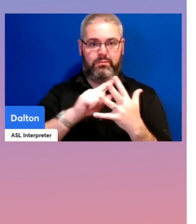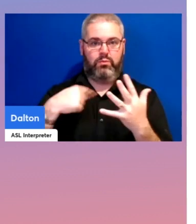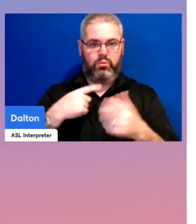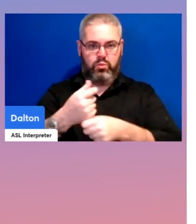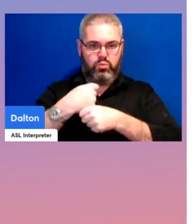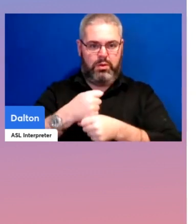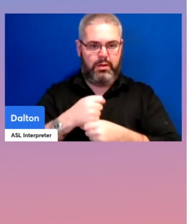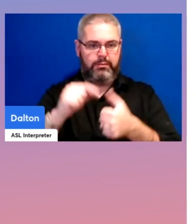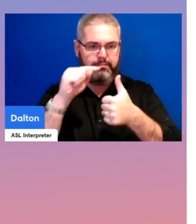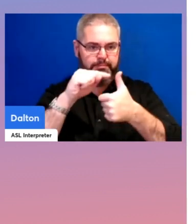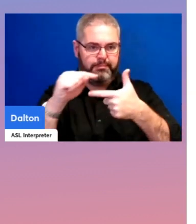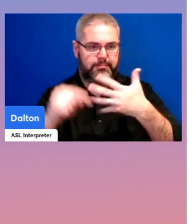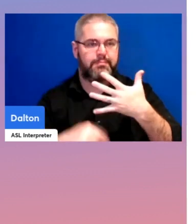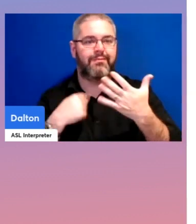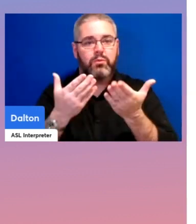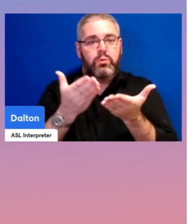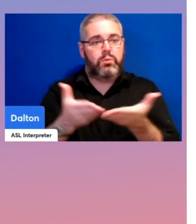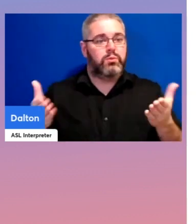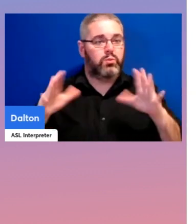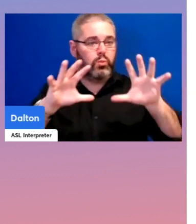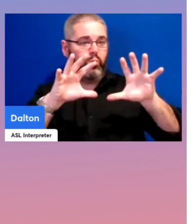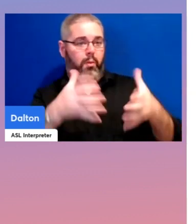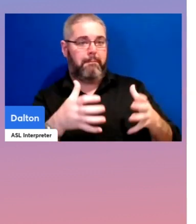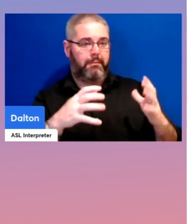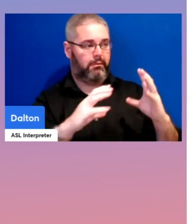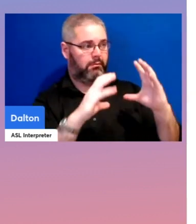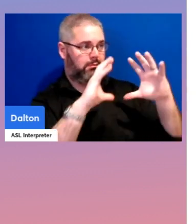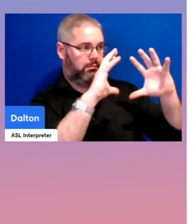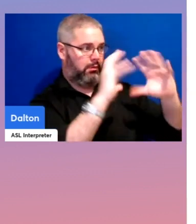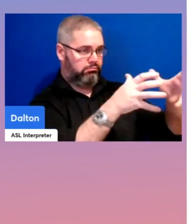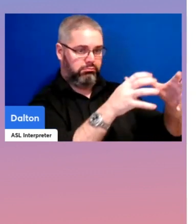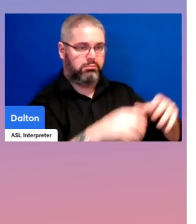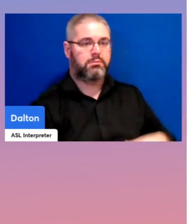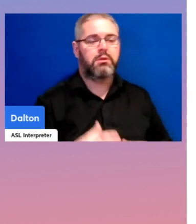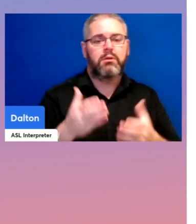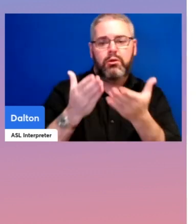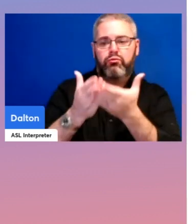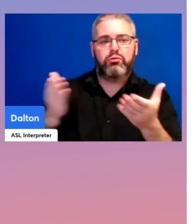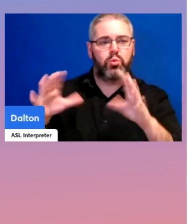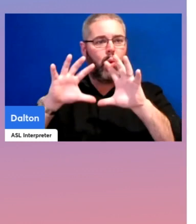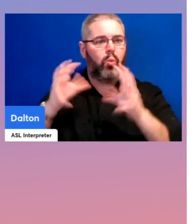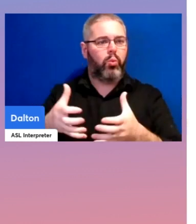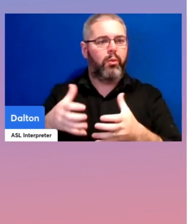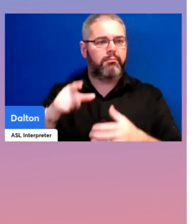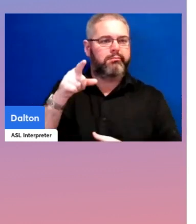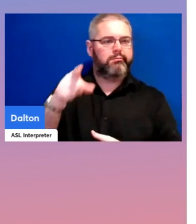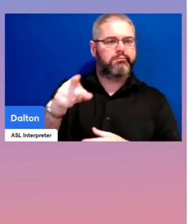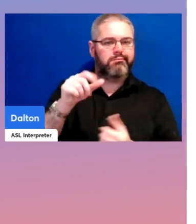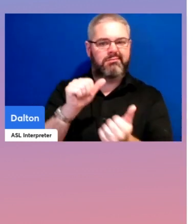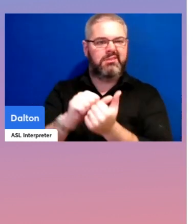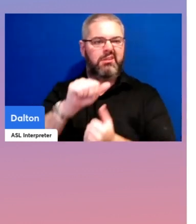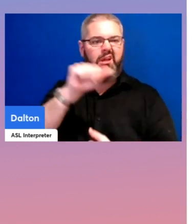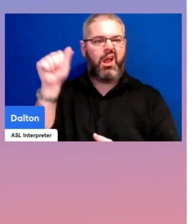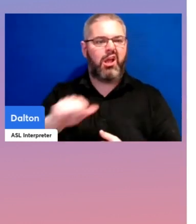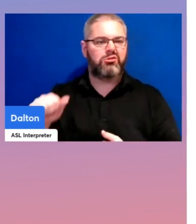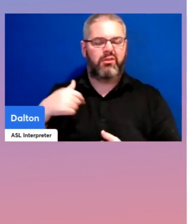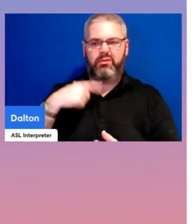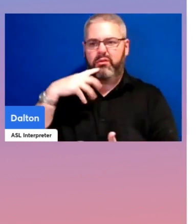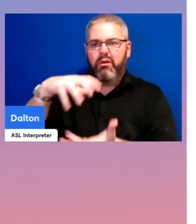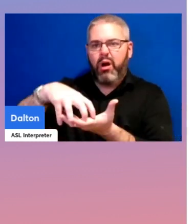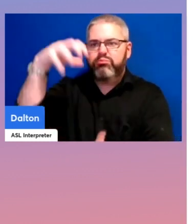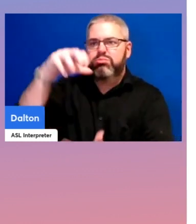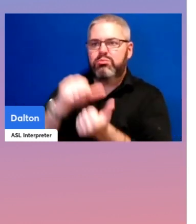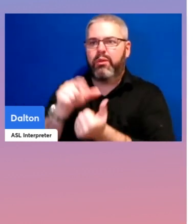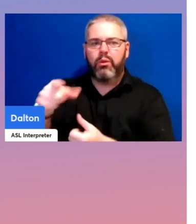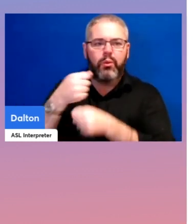So we have a resource group module. A resource group in Azure is a container for other resources. So whenever you're